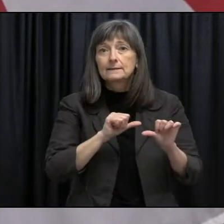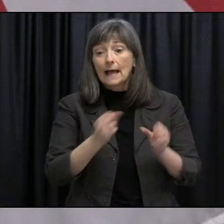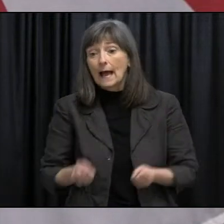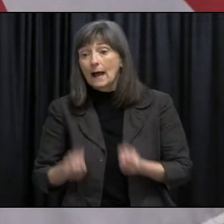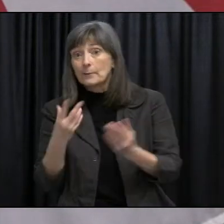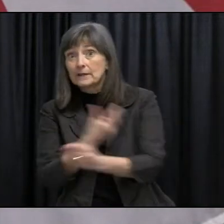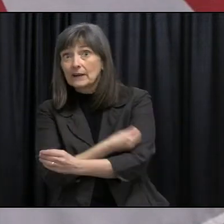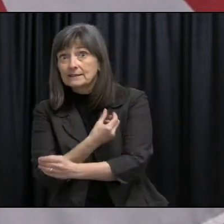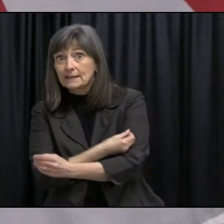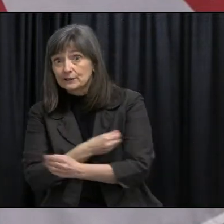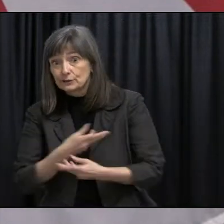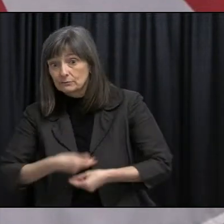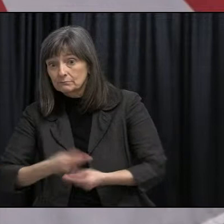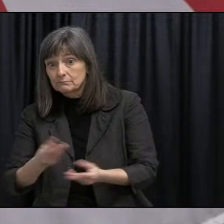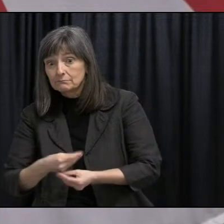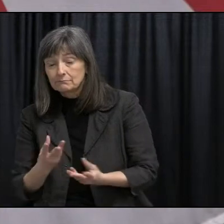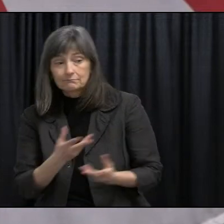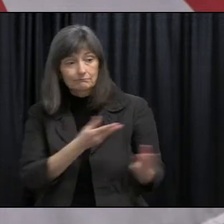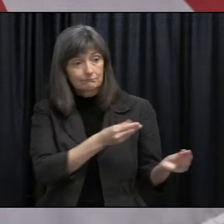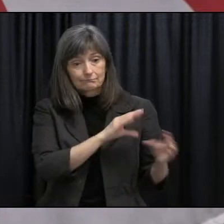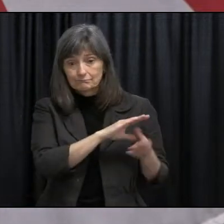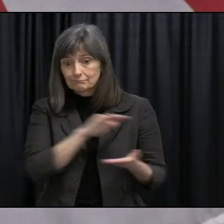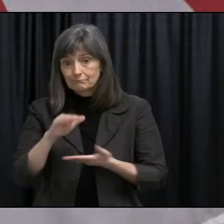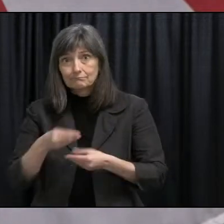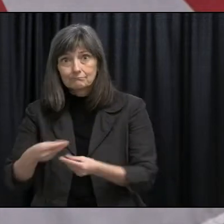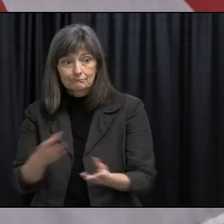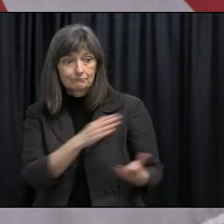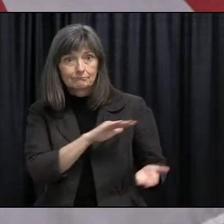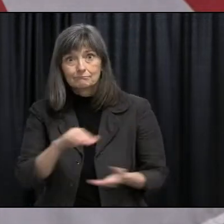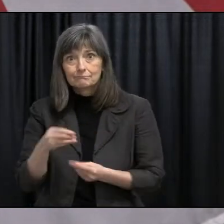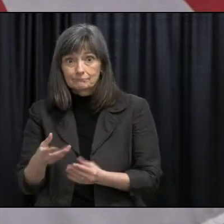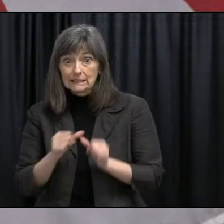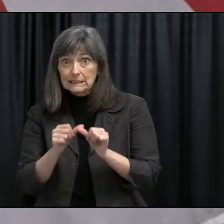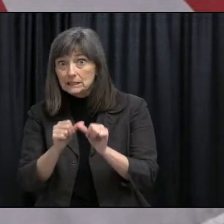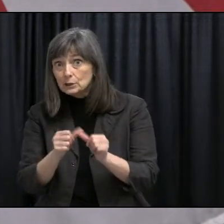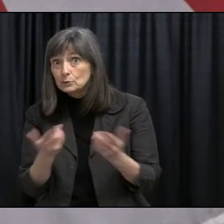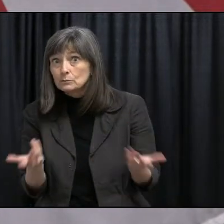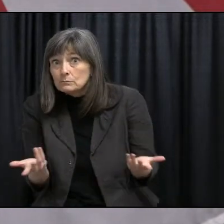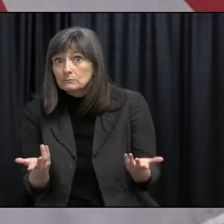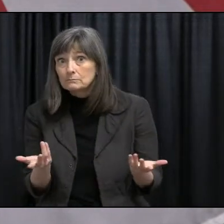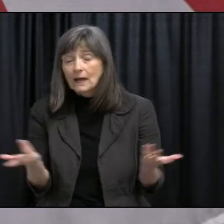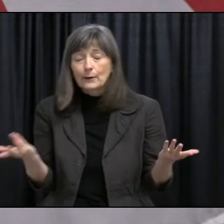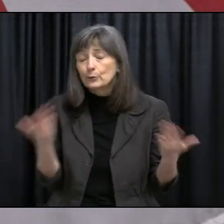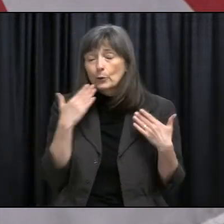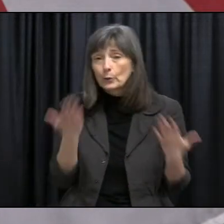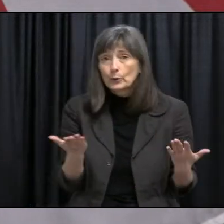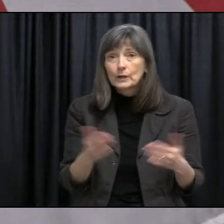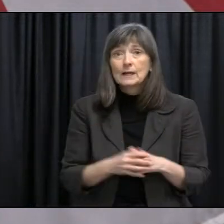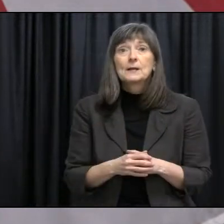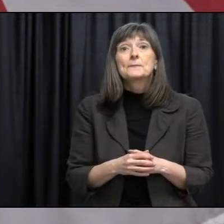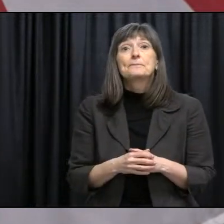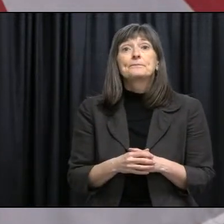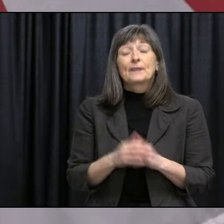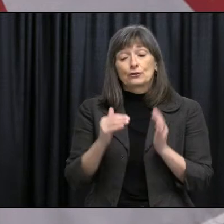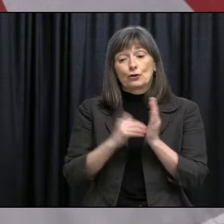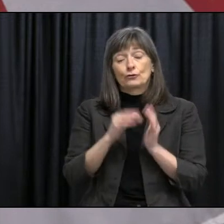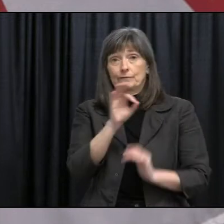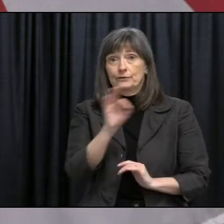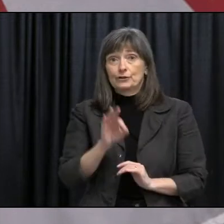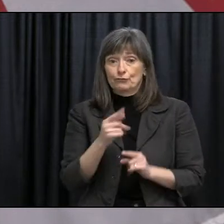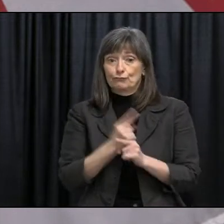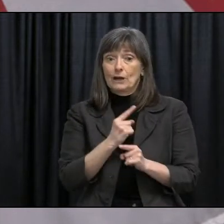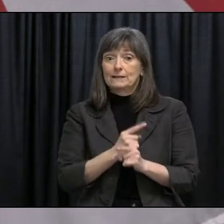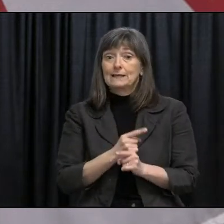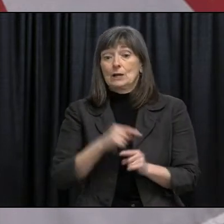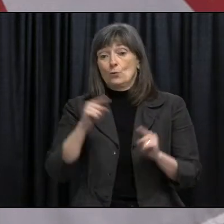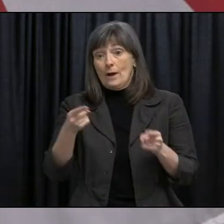certainly weigh into that decision making. Dr. Fitzgerald suggested in her opening statements how the virus is behaving throughout